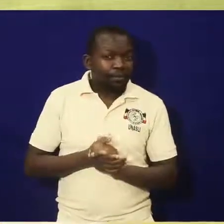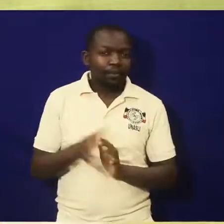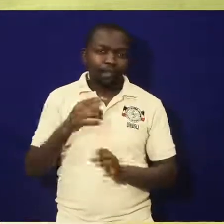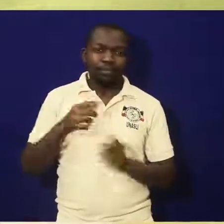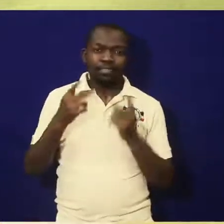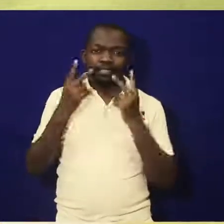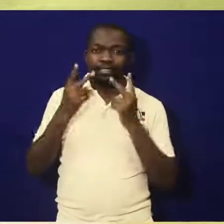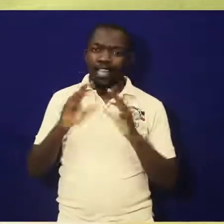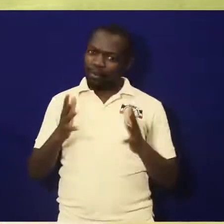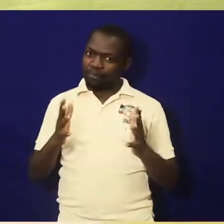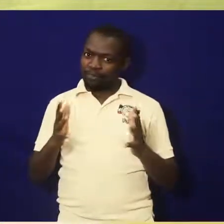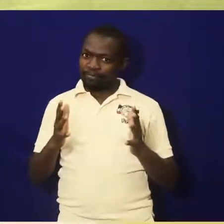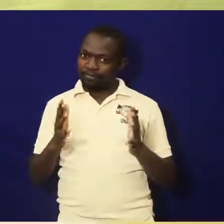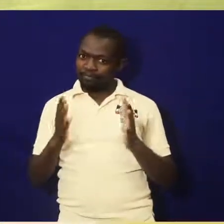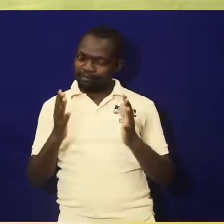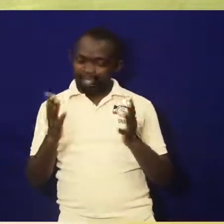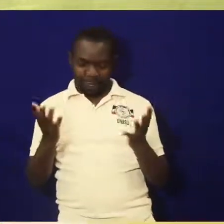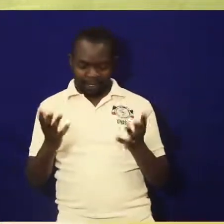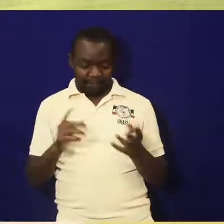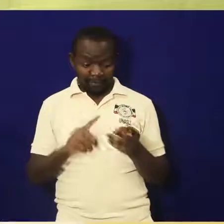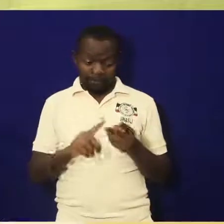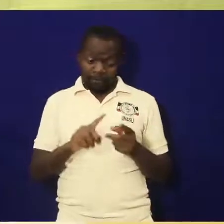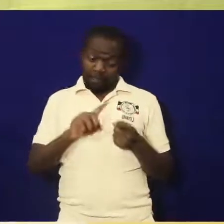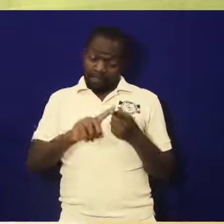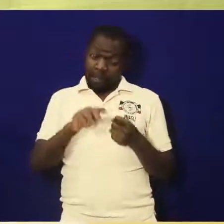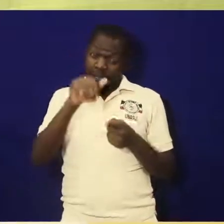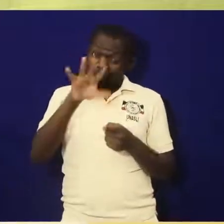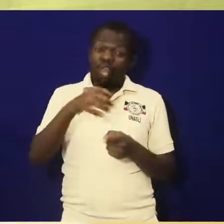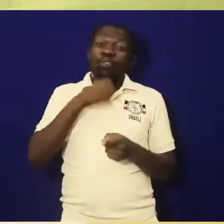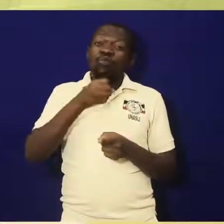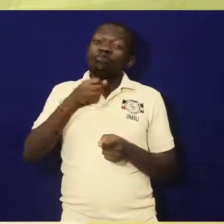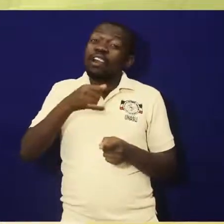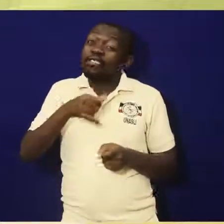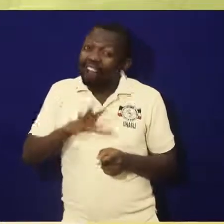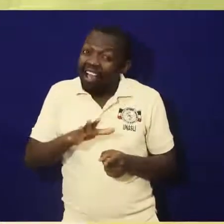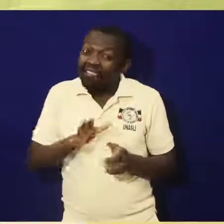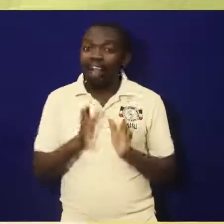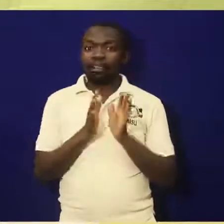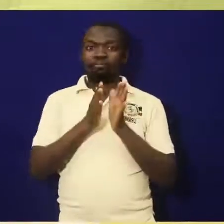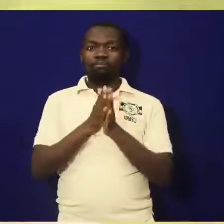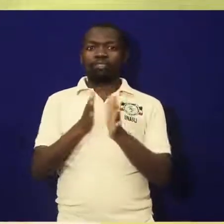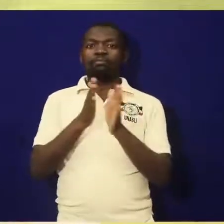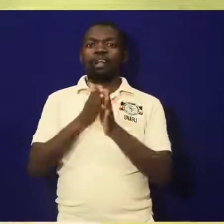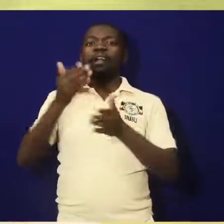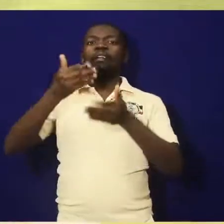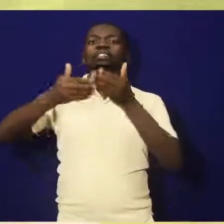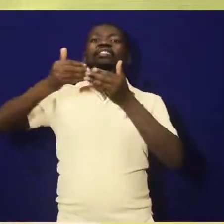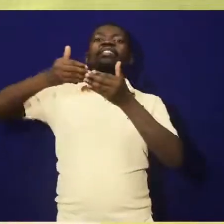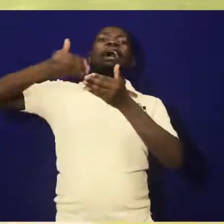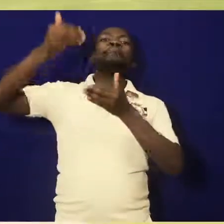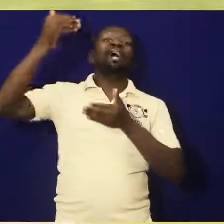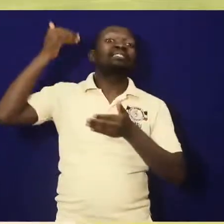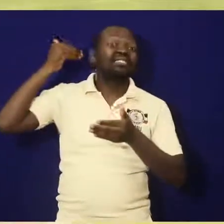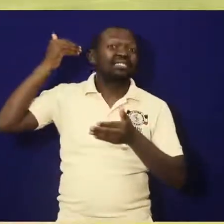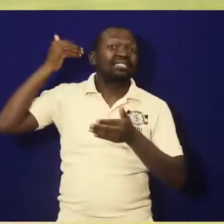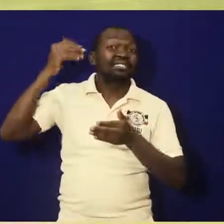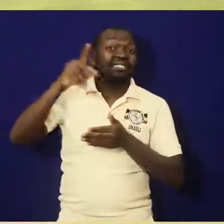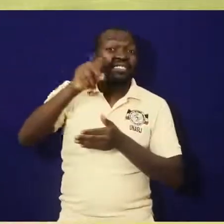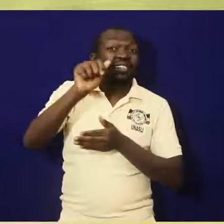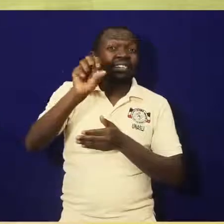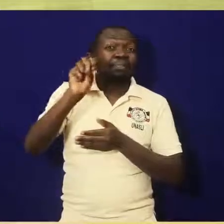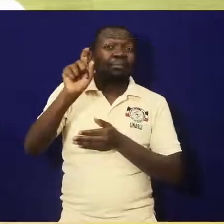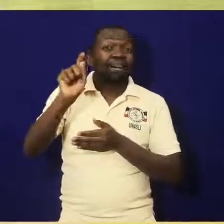let's look at it like this. Your grandfather told you about the past events or the things